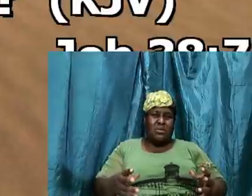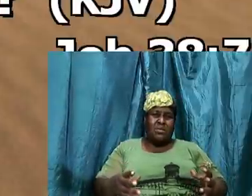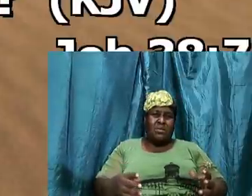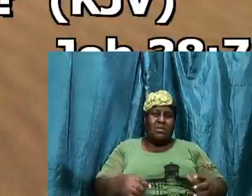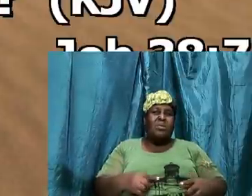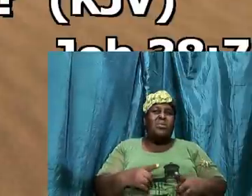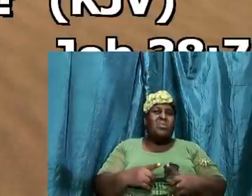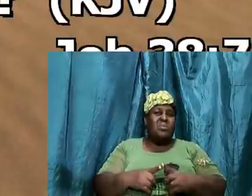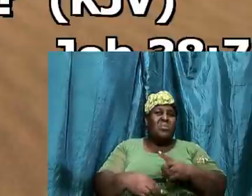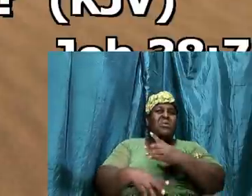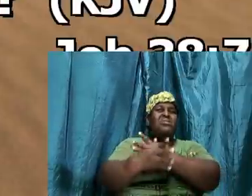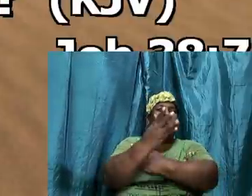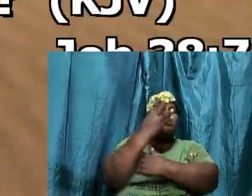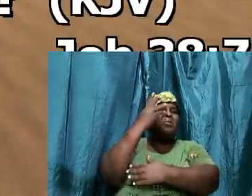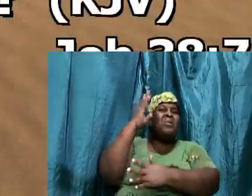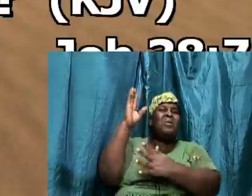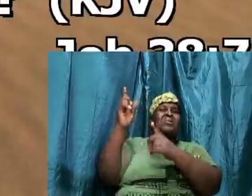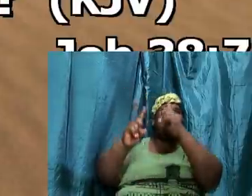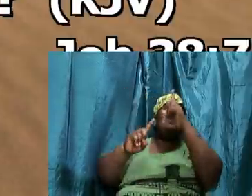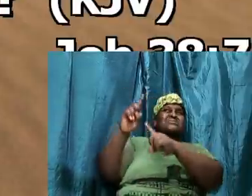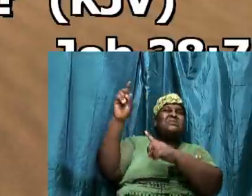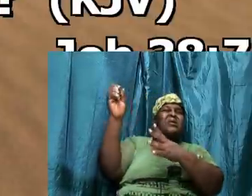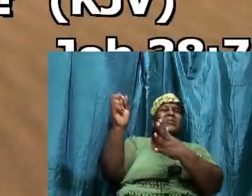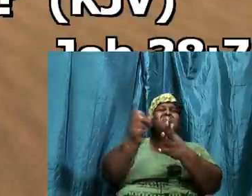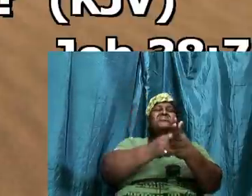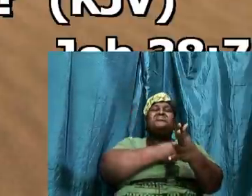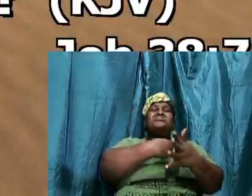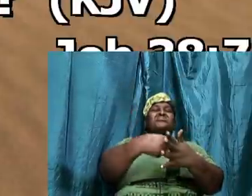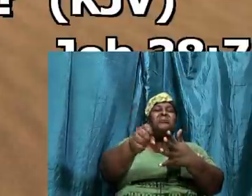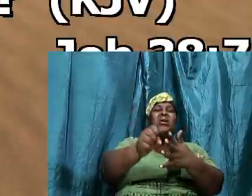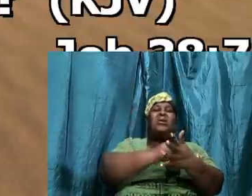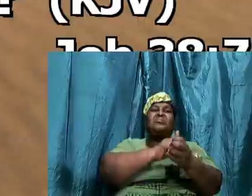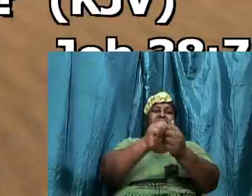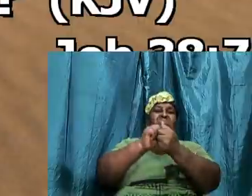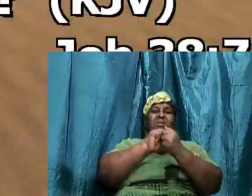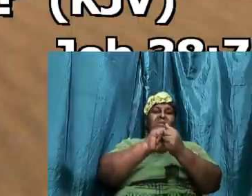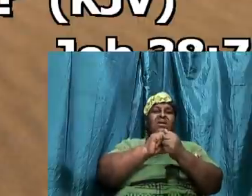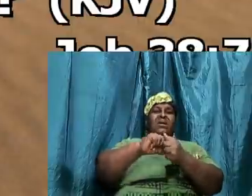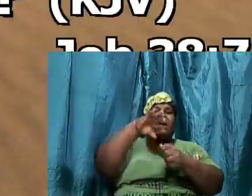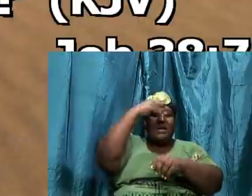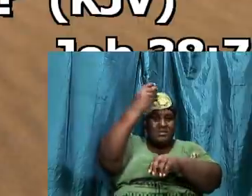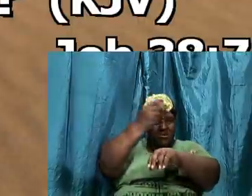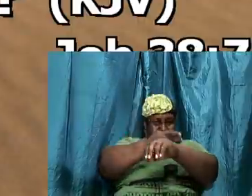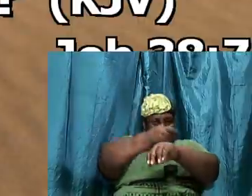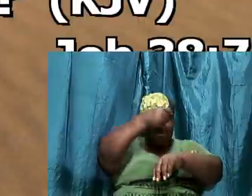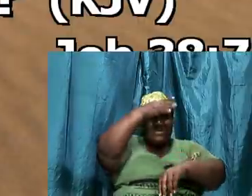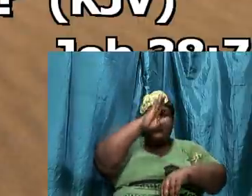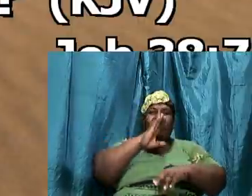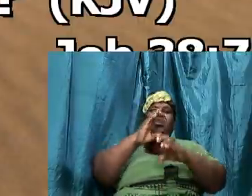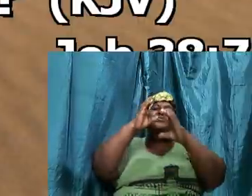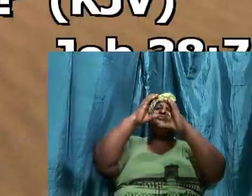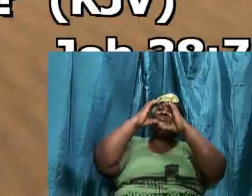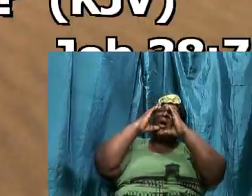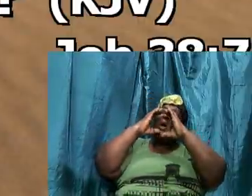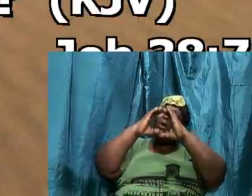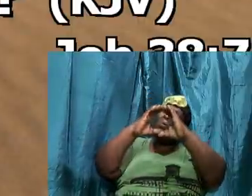When the morning stars sang together, and all the sons of God